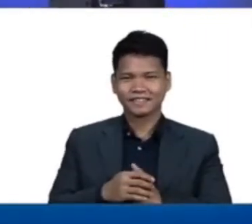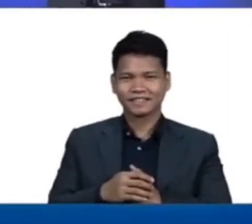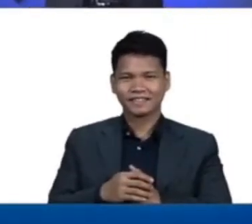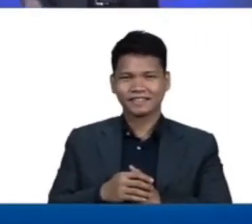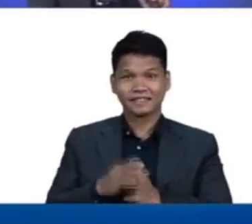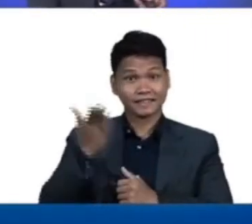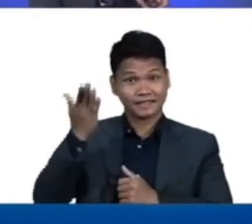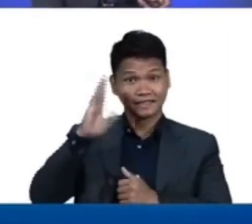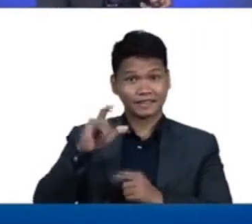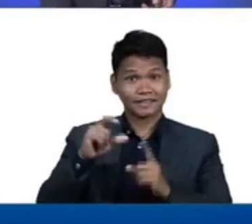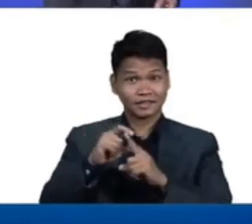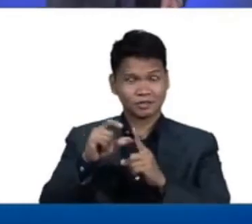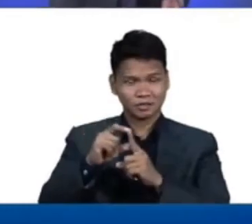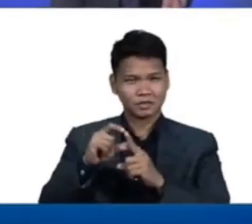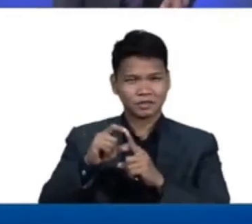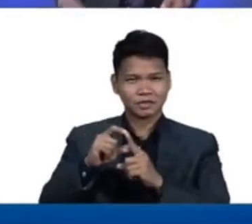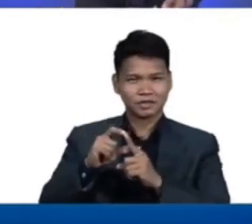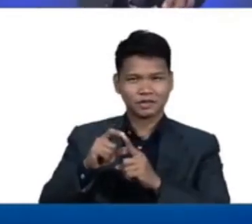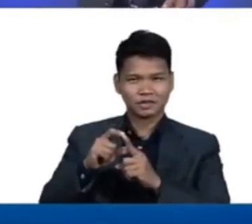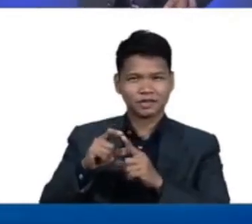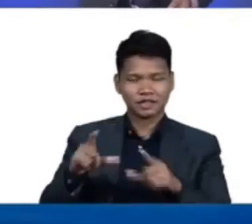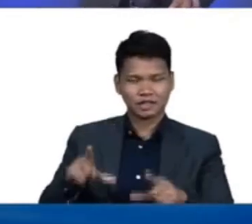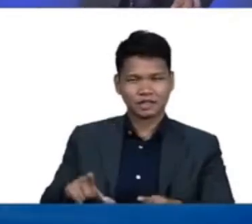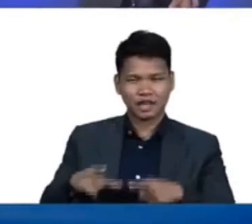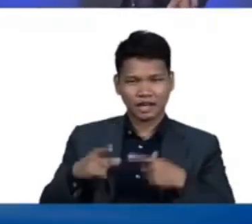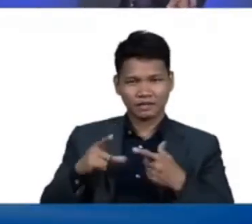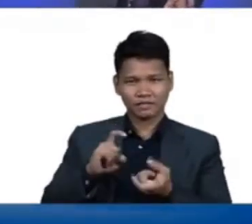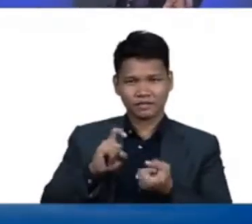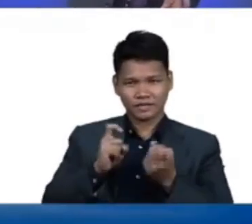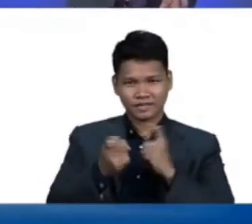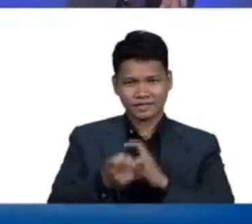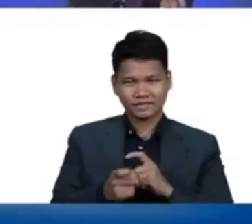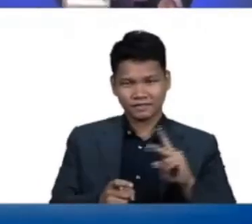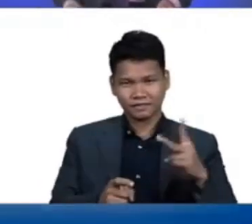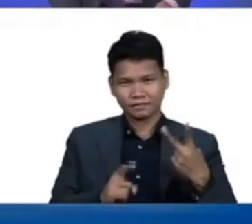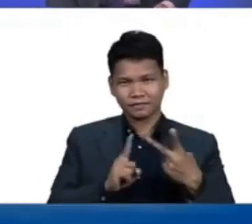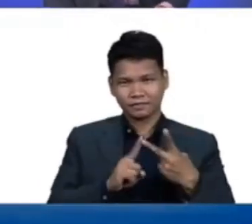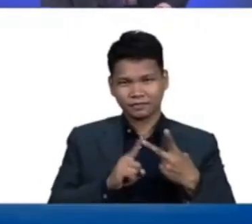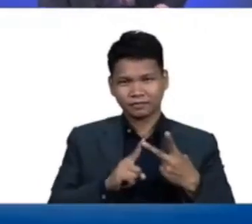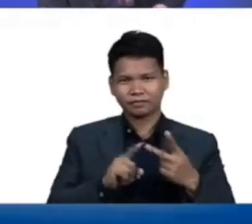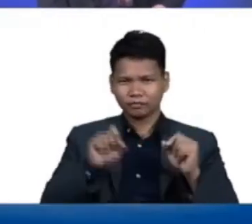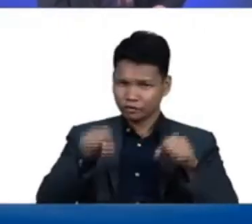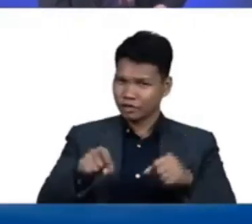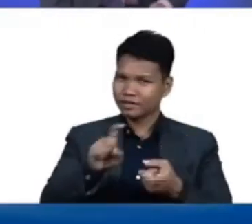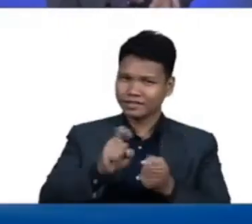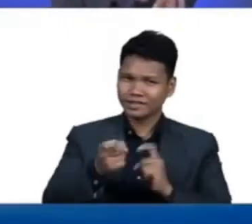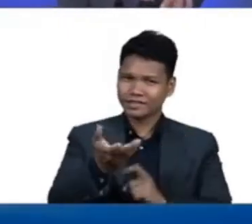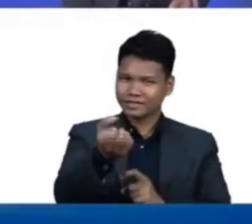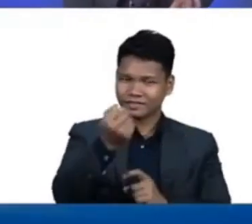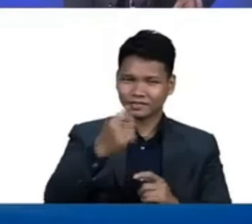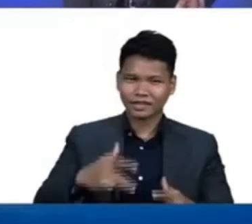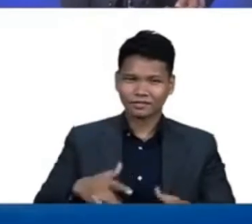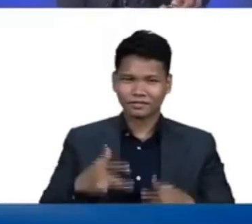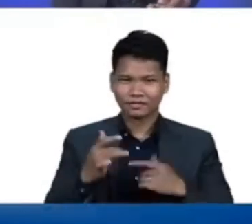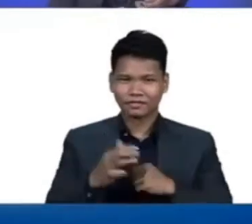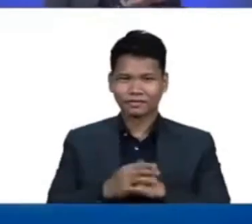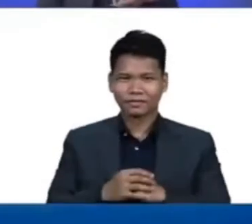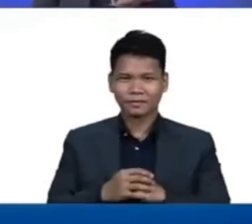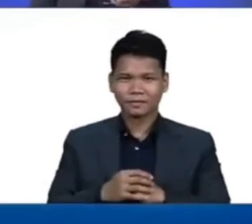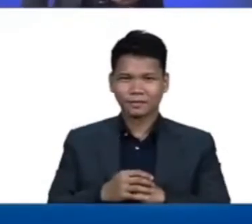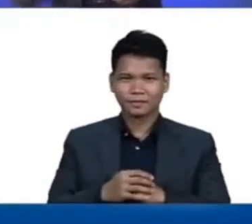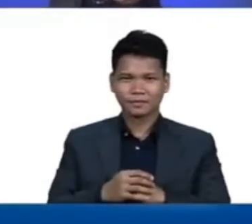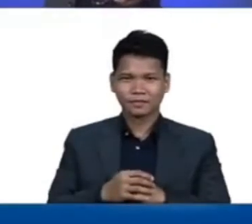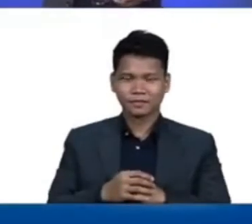God's word is a life changing we can change our life